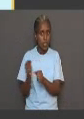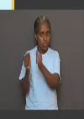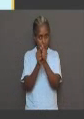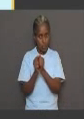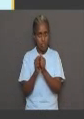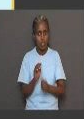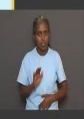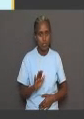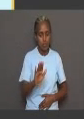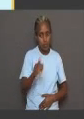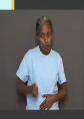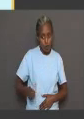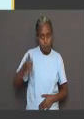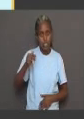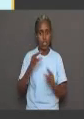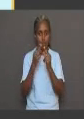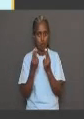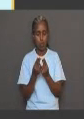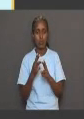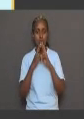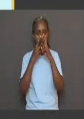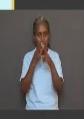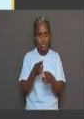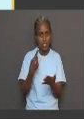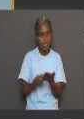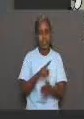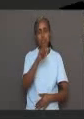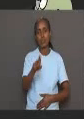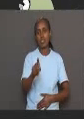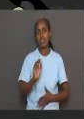in your original groups to answer the questions.